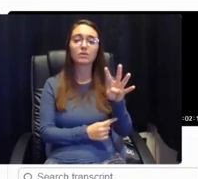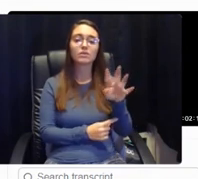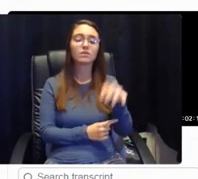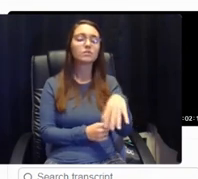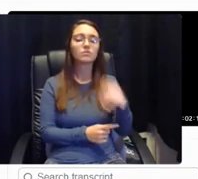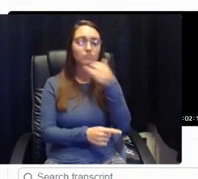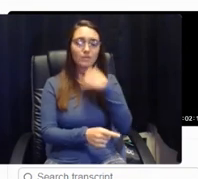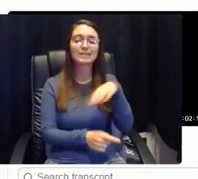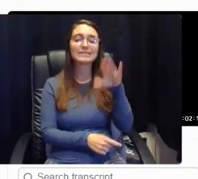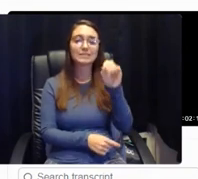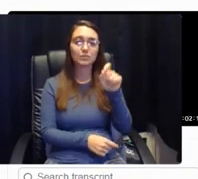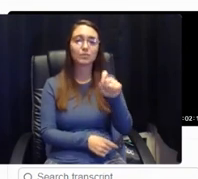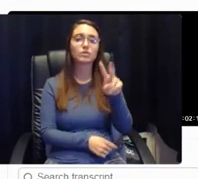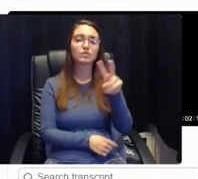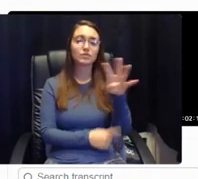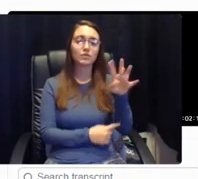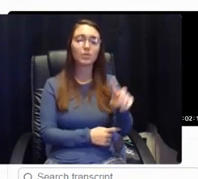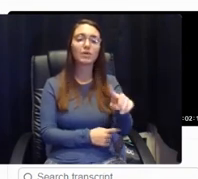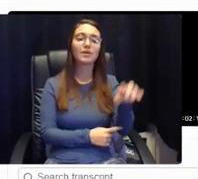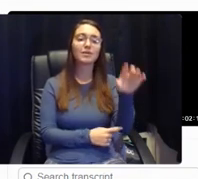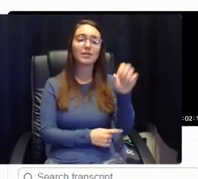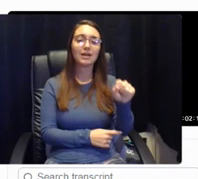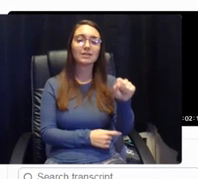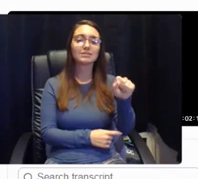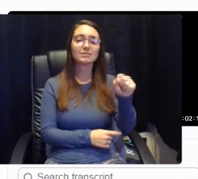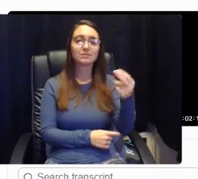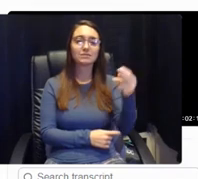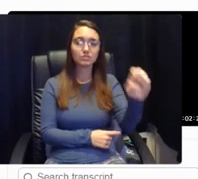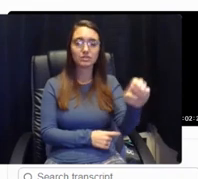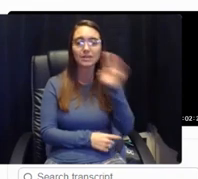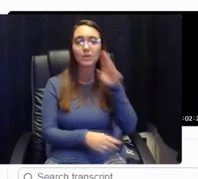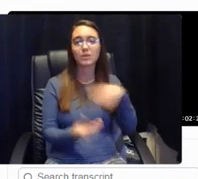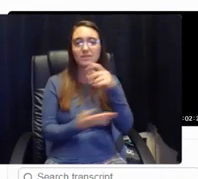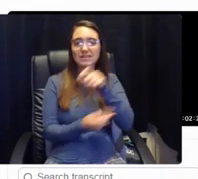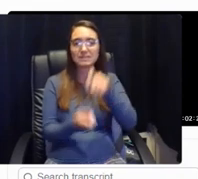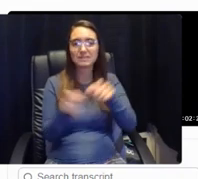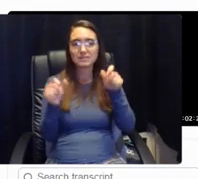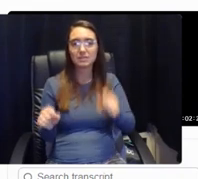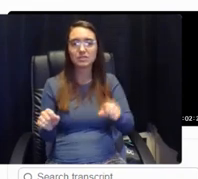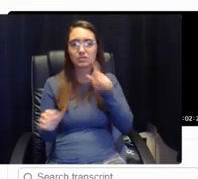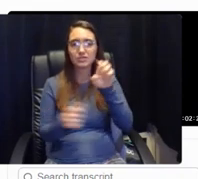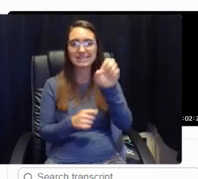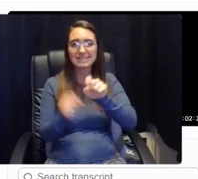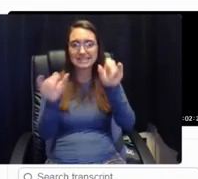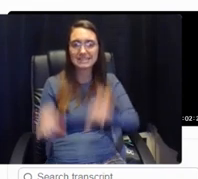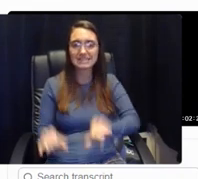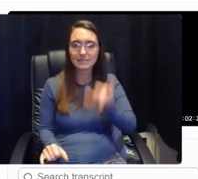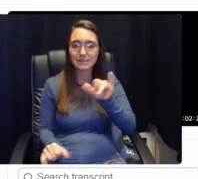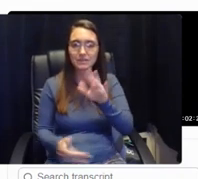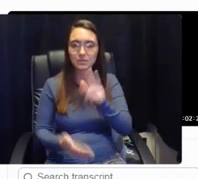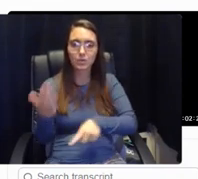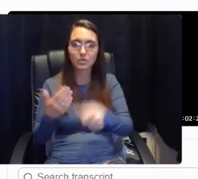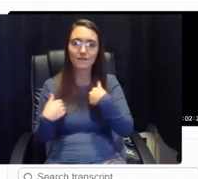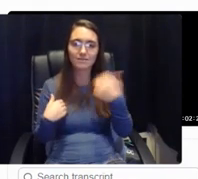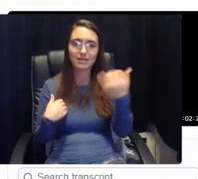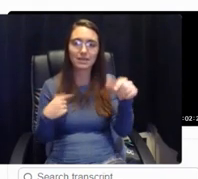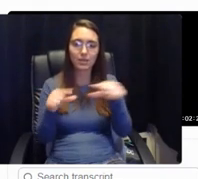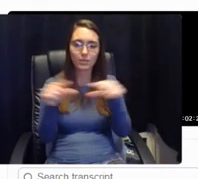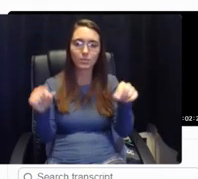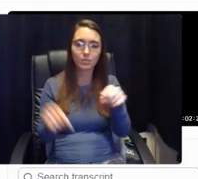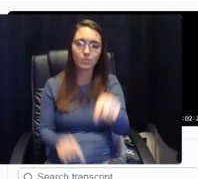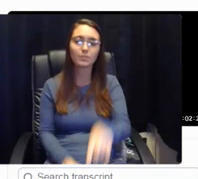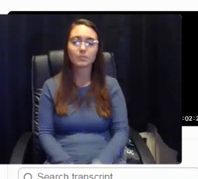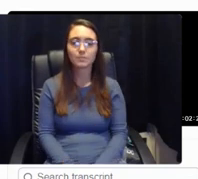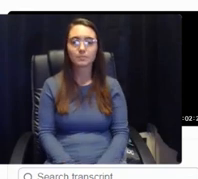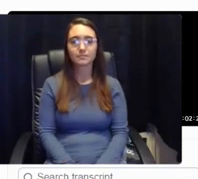0.241 SE, then give you this particular potential. That would be E system. That's exactly what you have here. That would be E